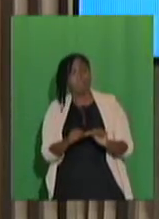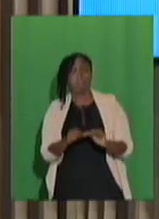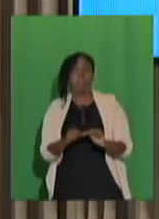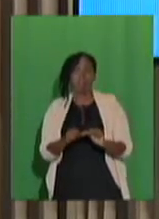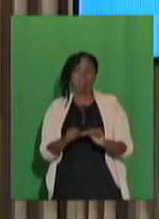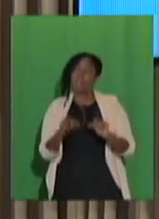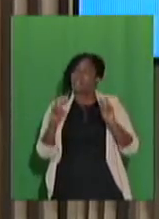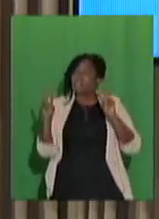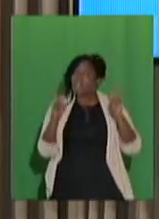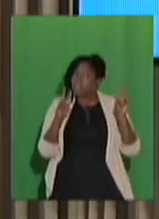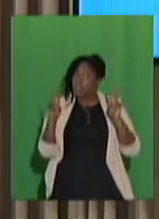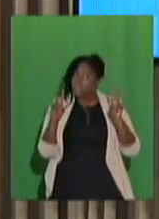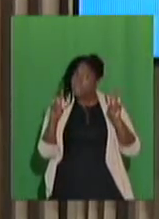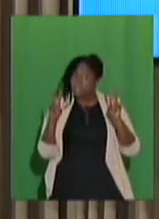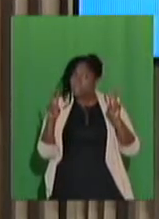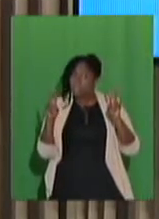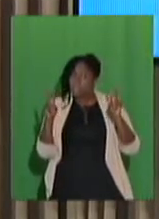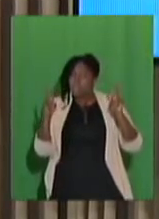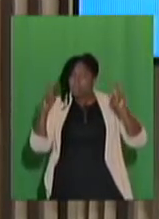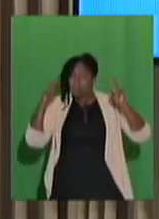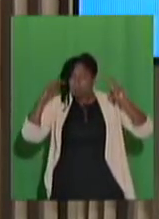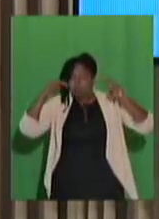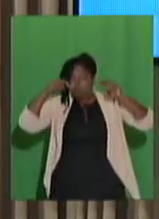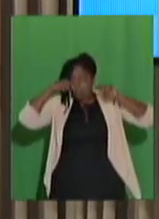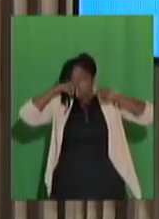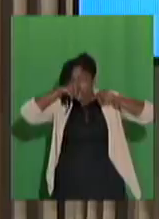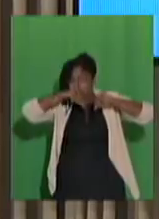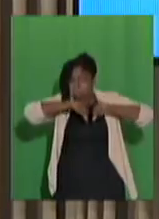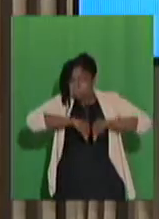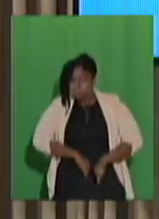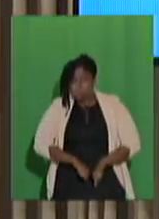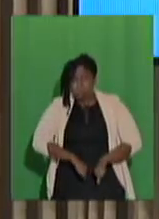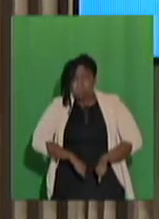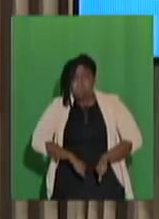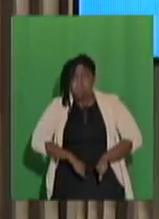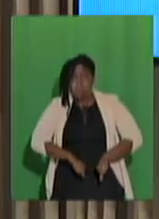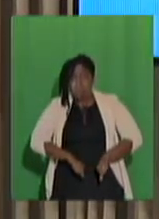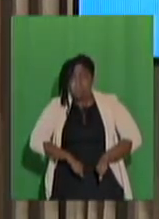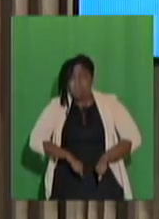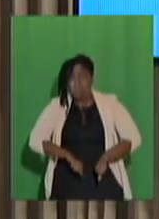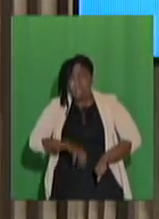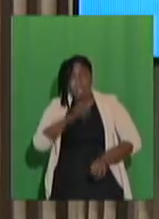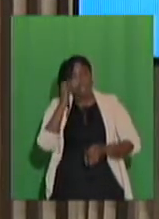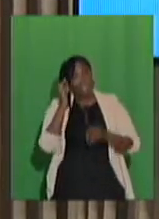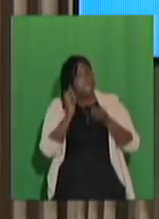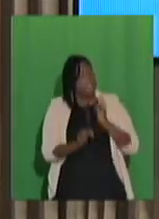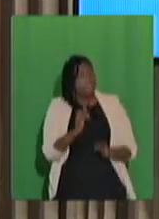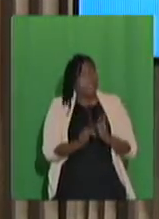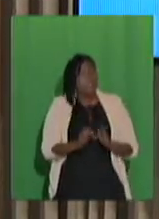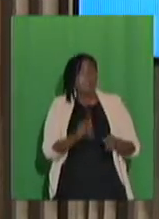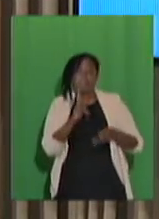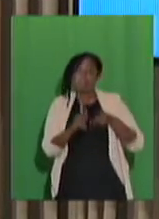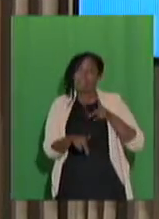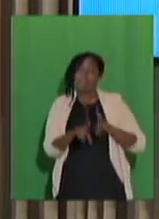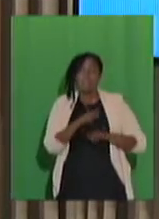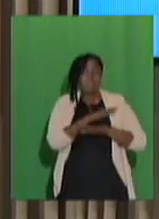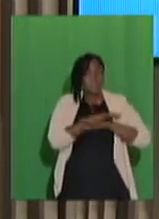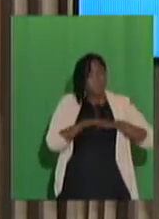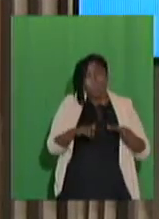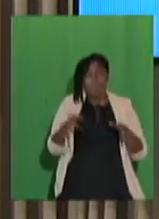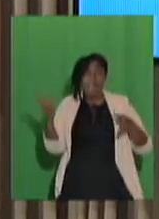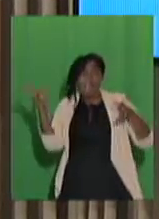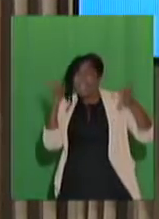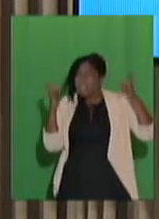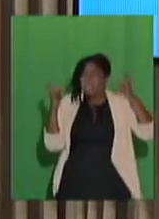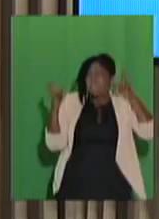will amount to nothing if the population does not heed the advice from the Honorable Prime Minister